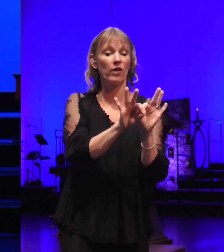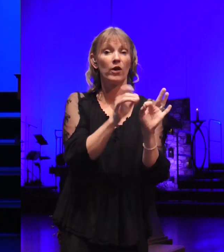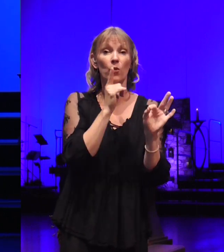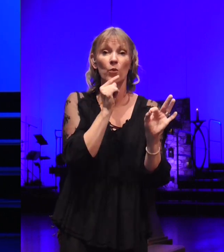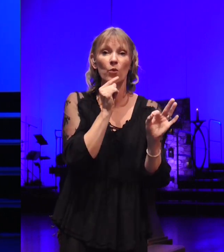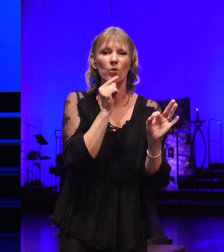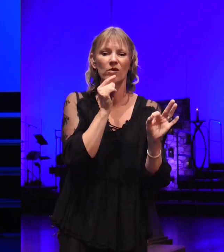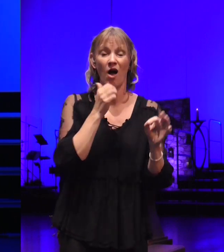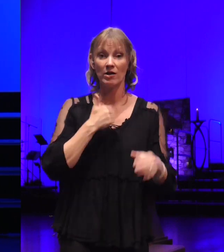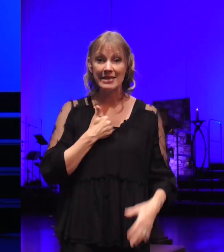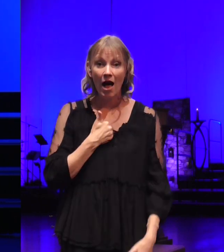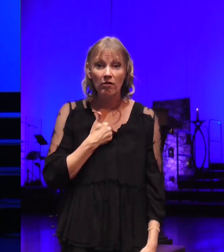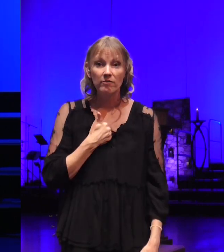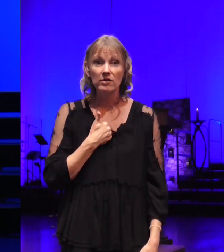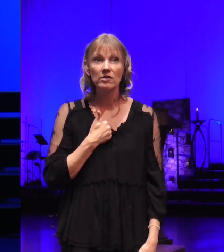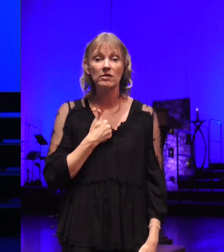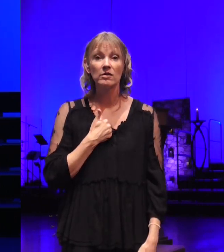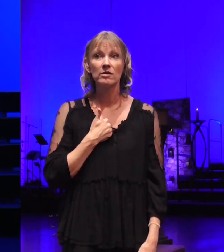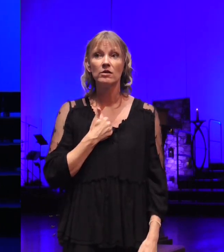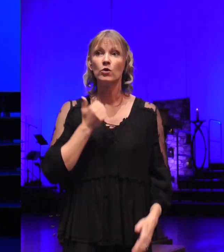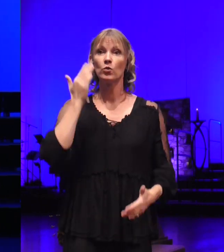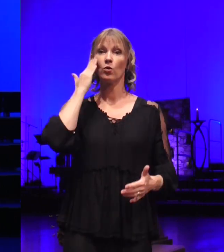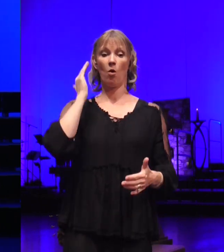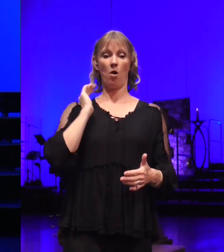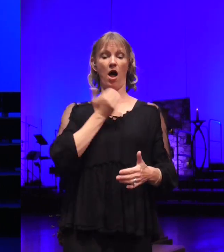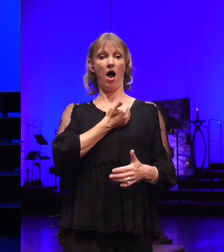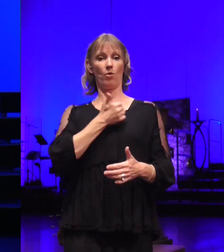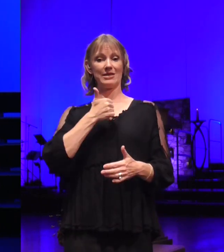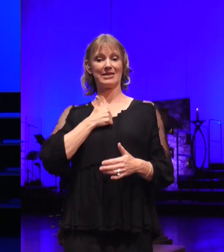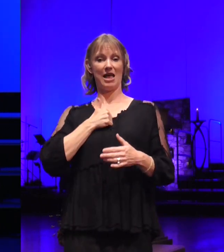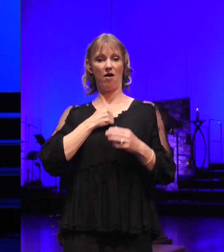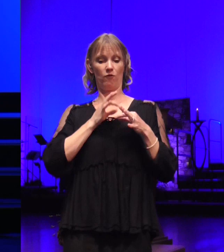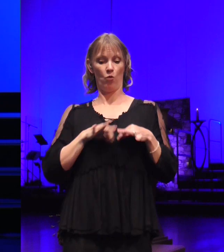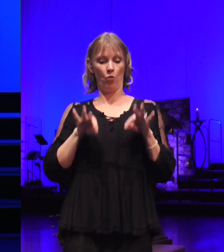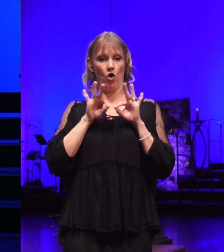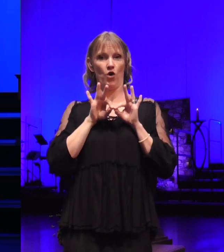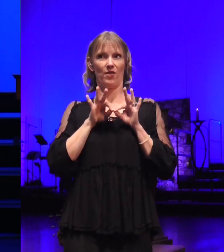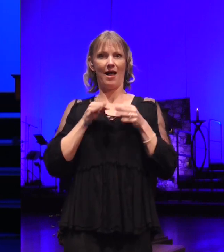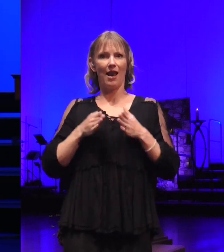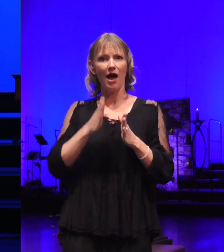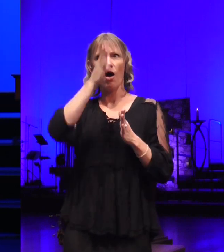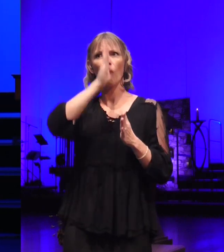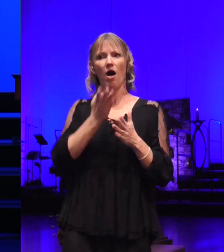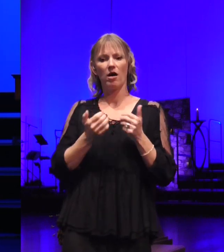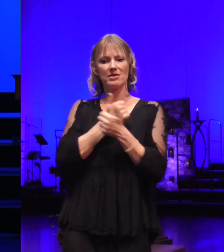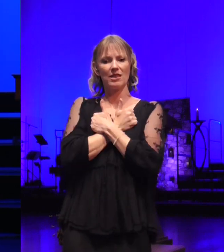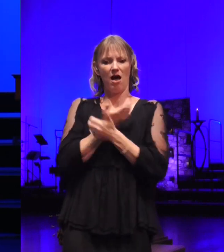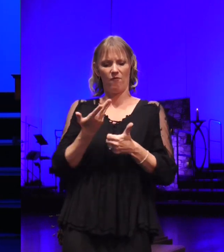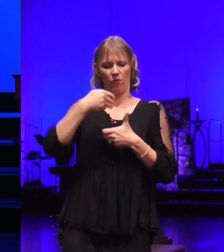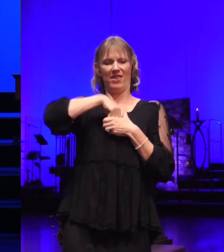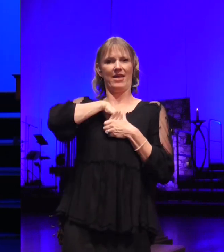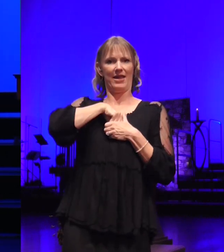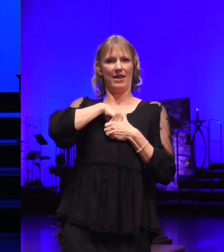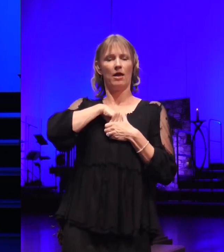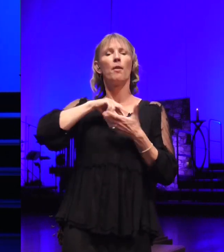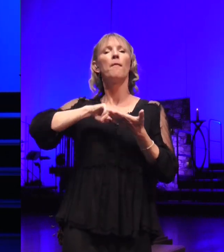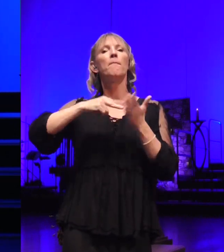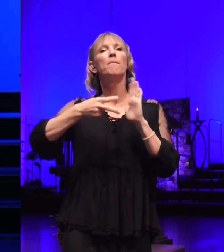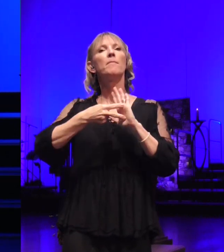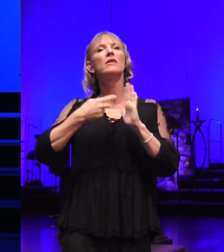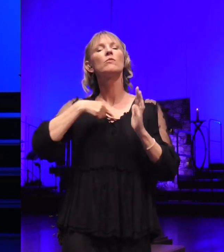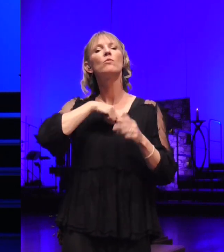ourselves. To know our self-worth and to allow the love of God in is to embody